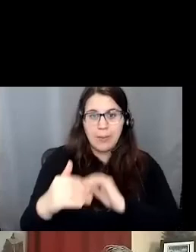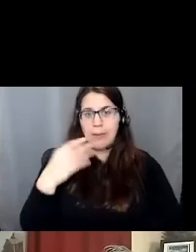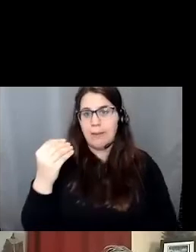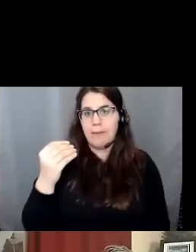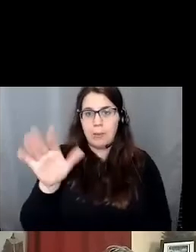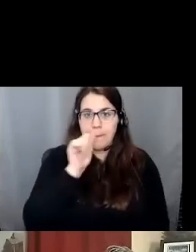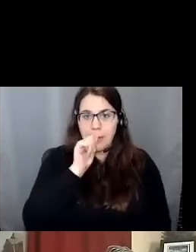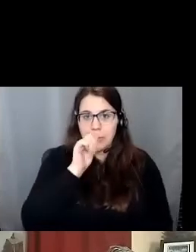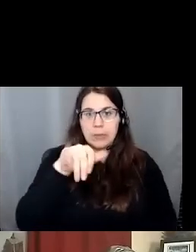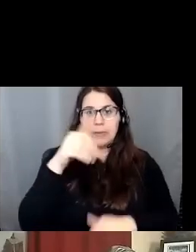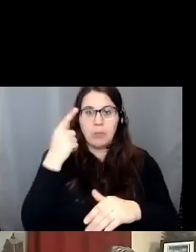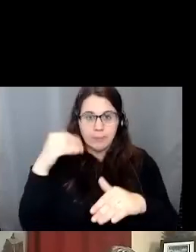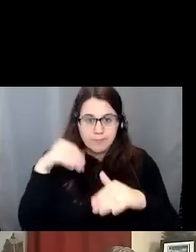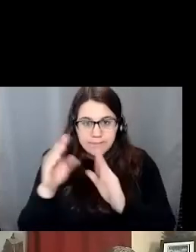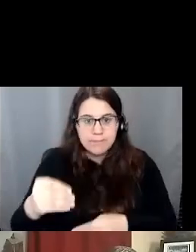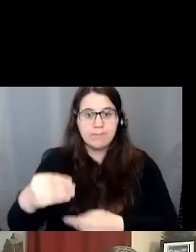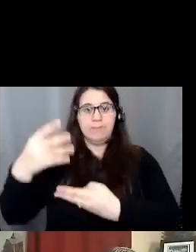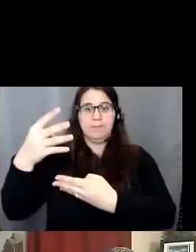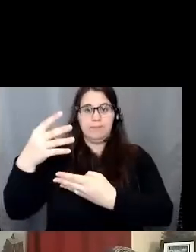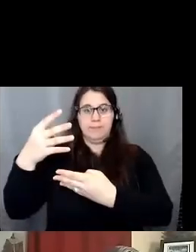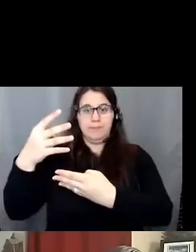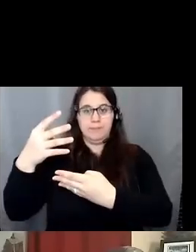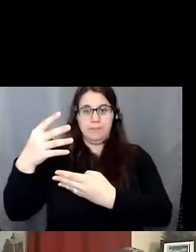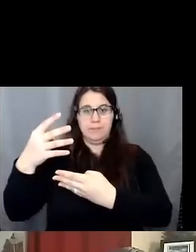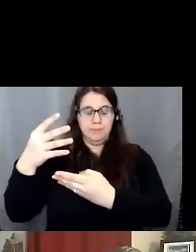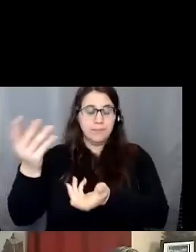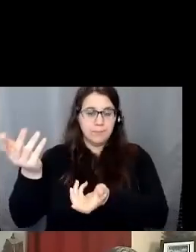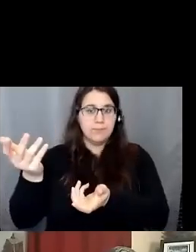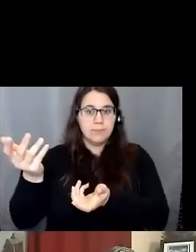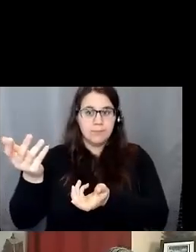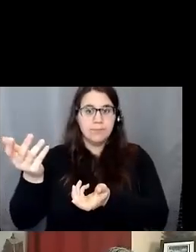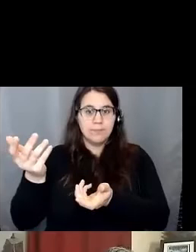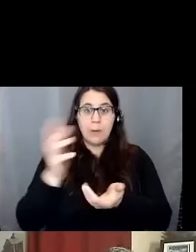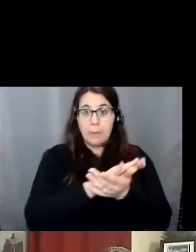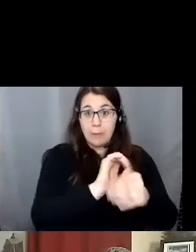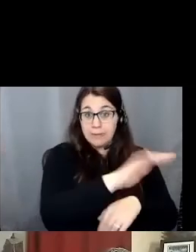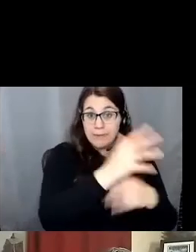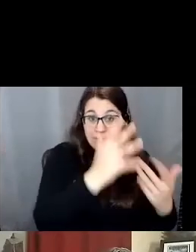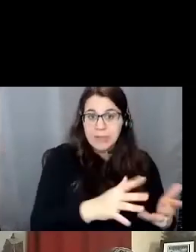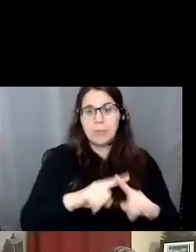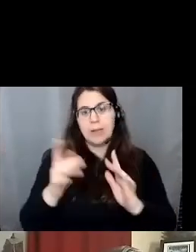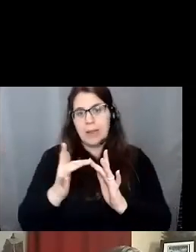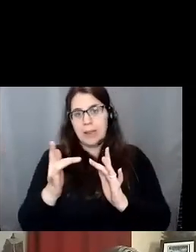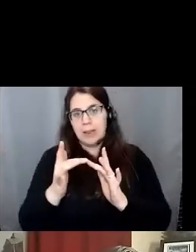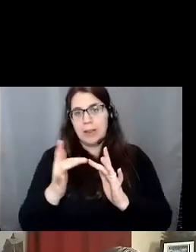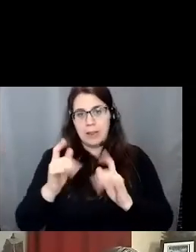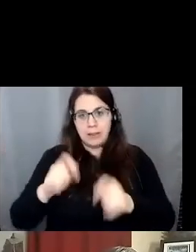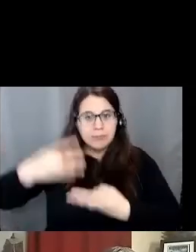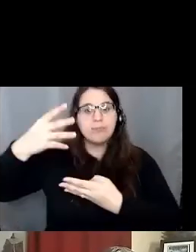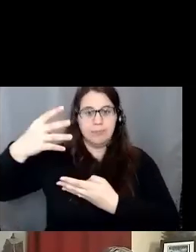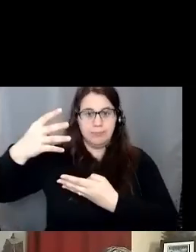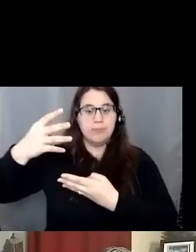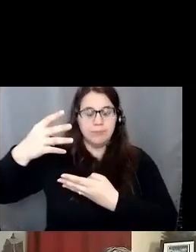to be able to get in to the system electronically after the paper enrollment form has been filled out. So I wanted to point that out as